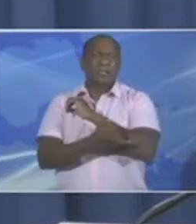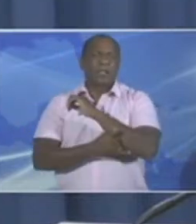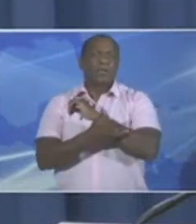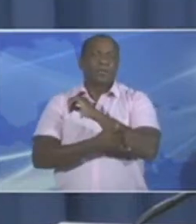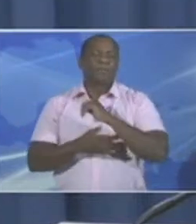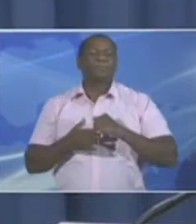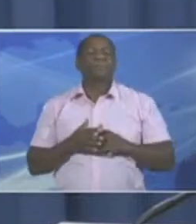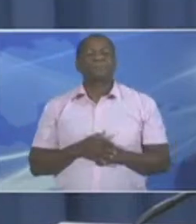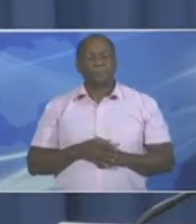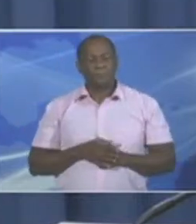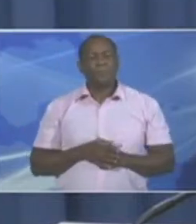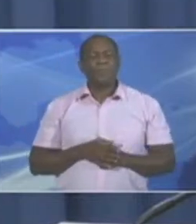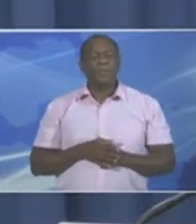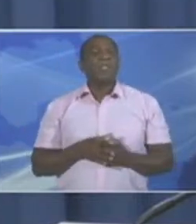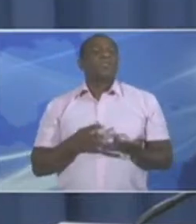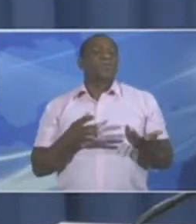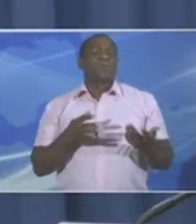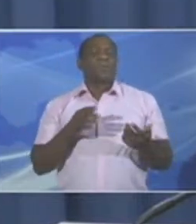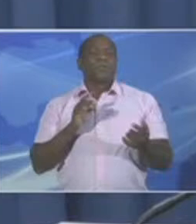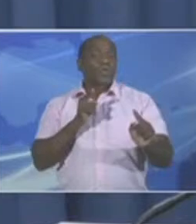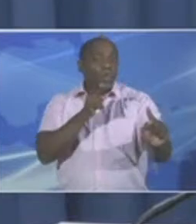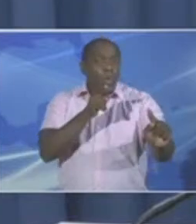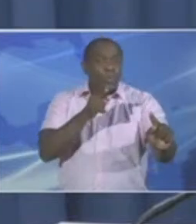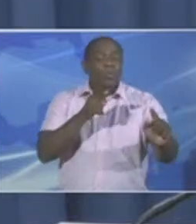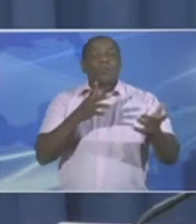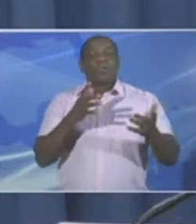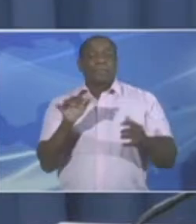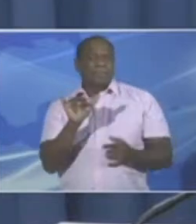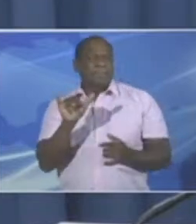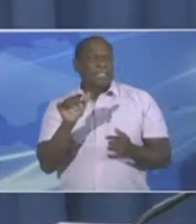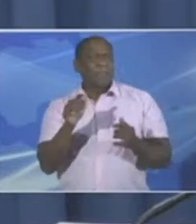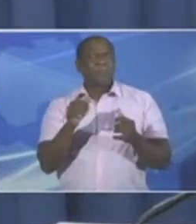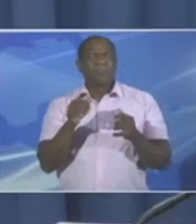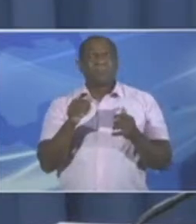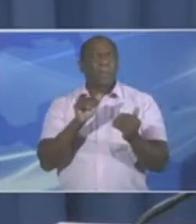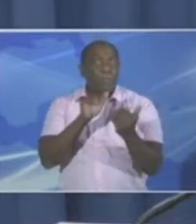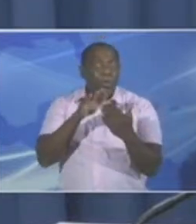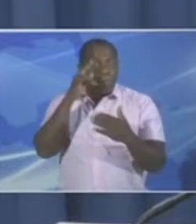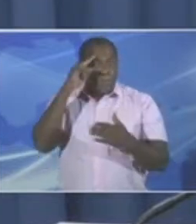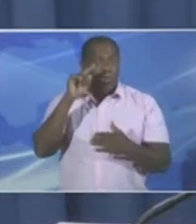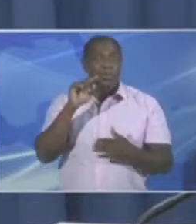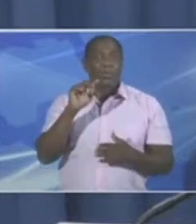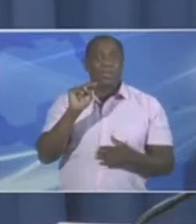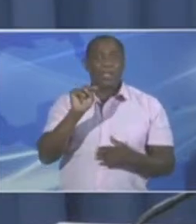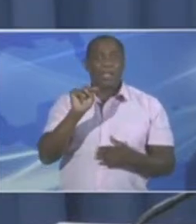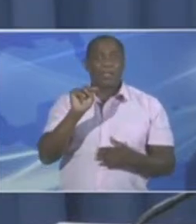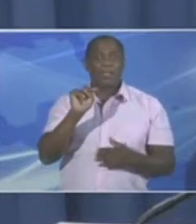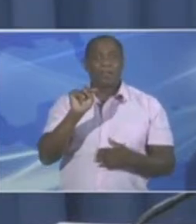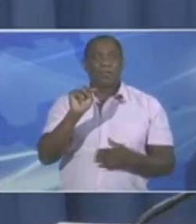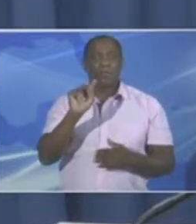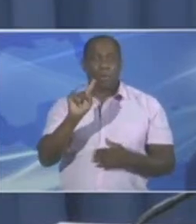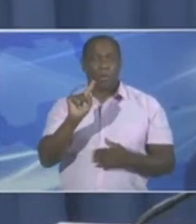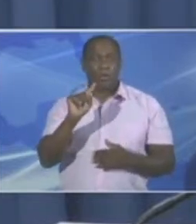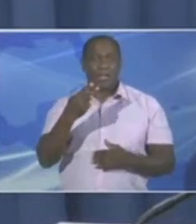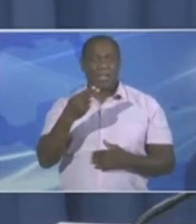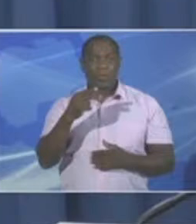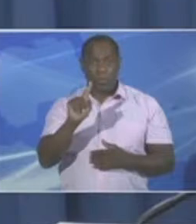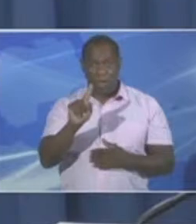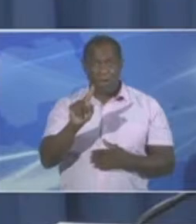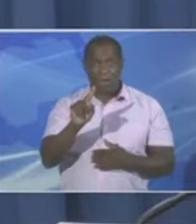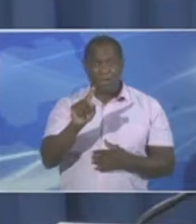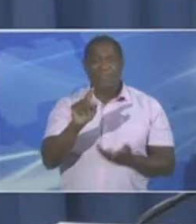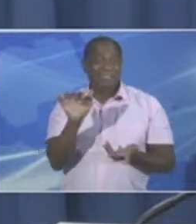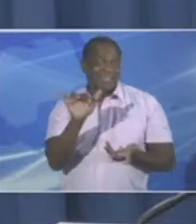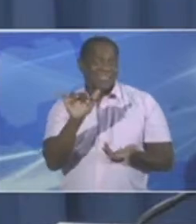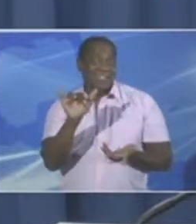treat H1N1, with dedicated sites within the normal healthcare system. So unless